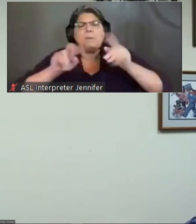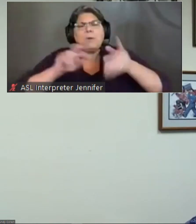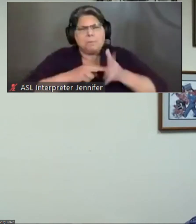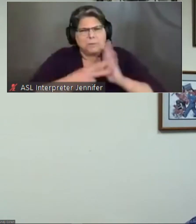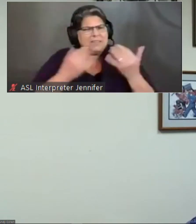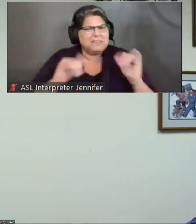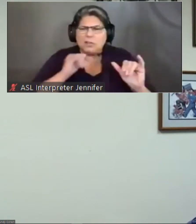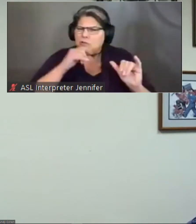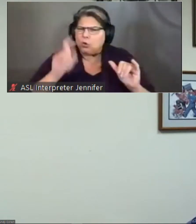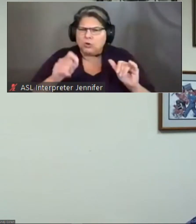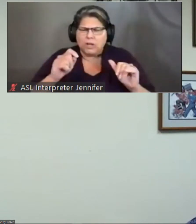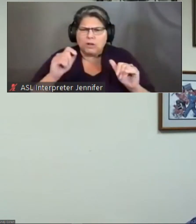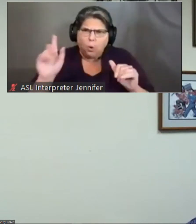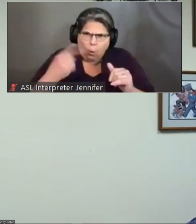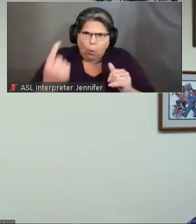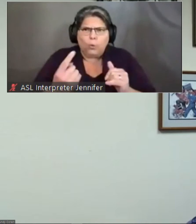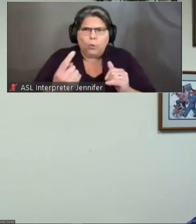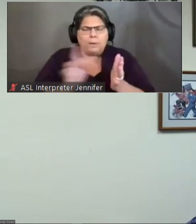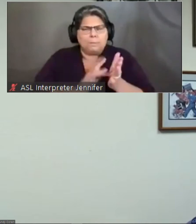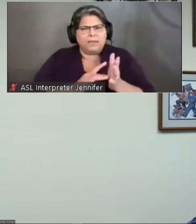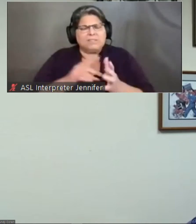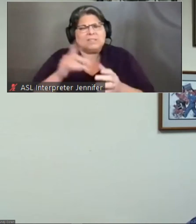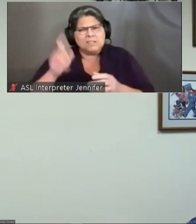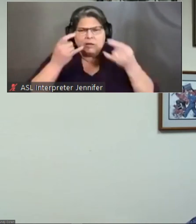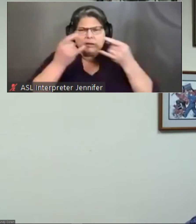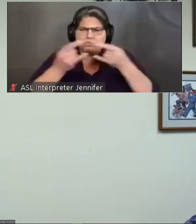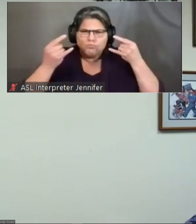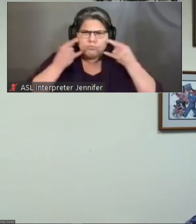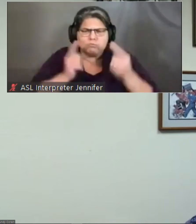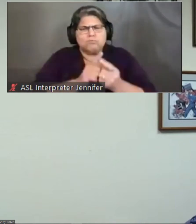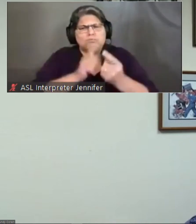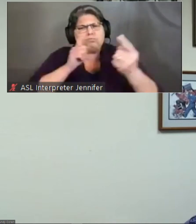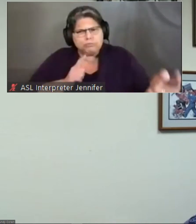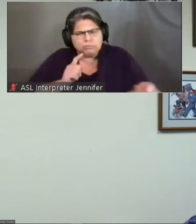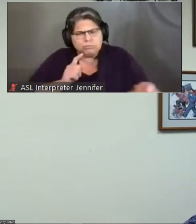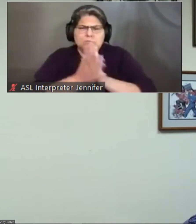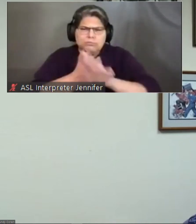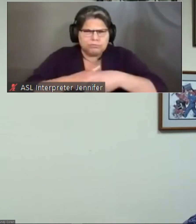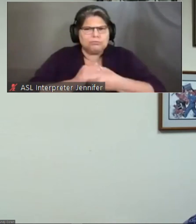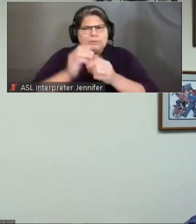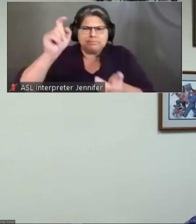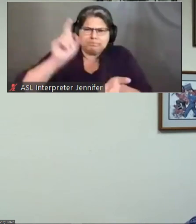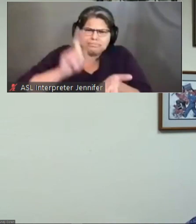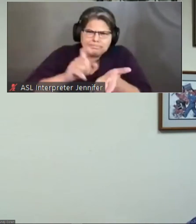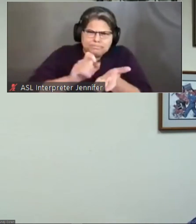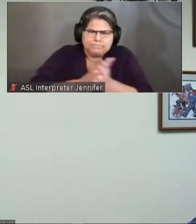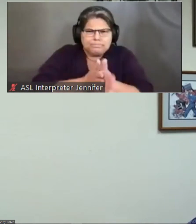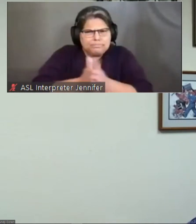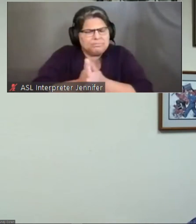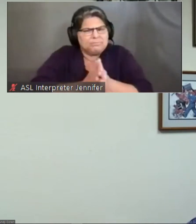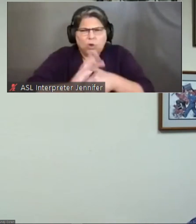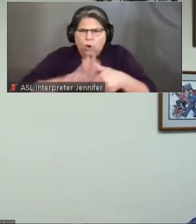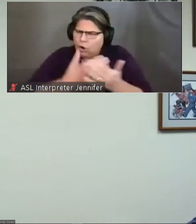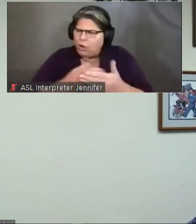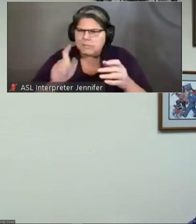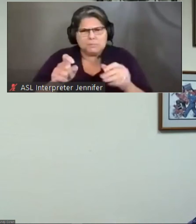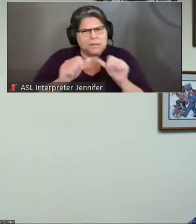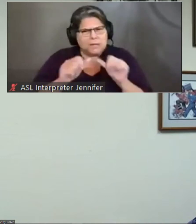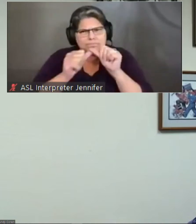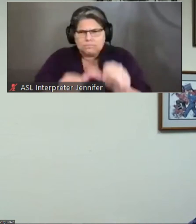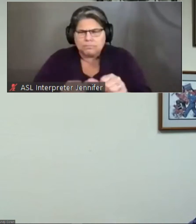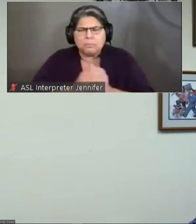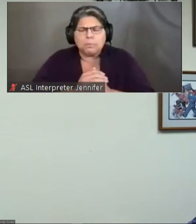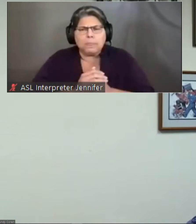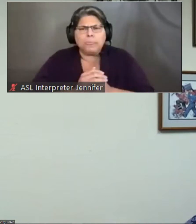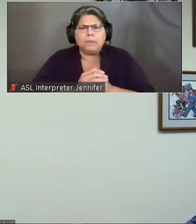as many as possible vaccinated as soon as possible. Our county's Solano lab is setting up their whole genome sequencing